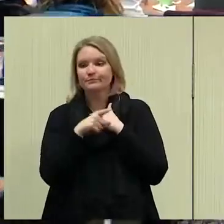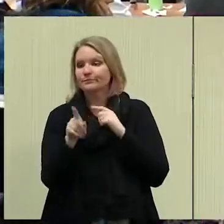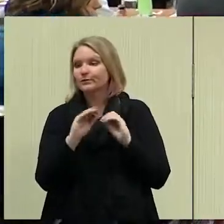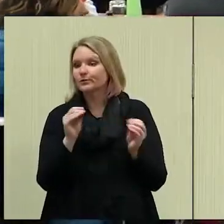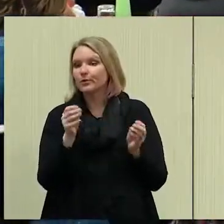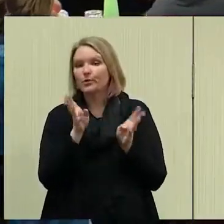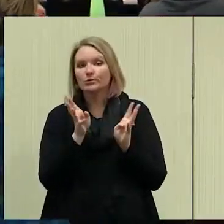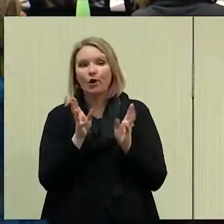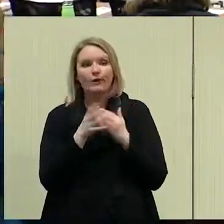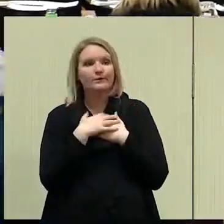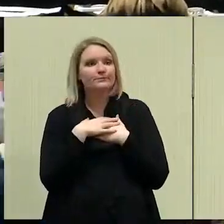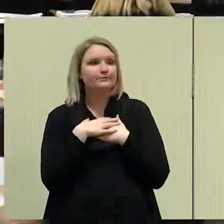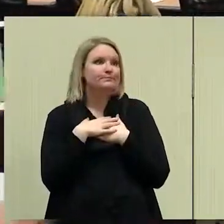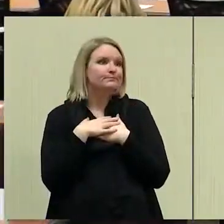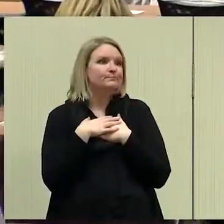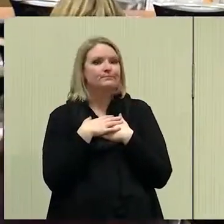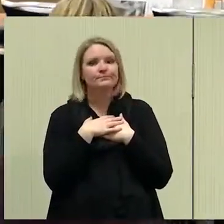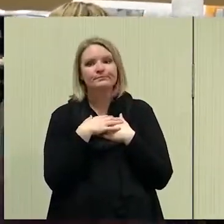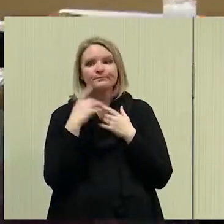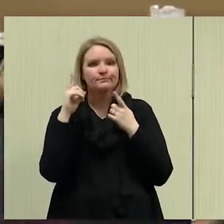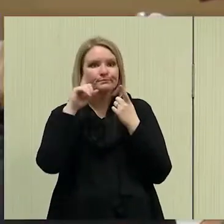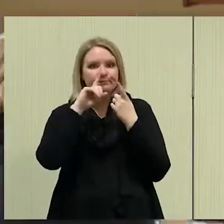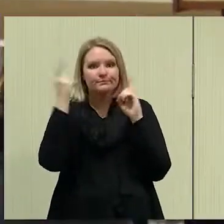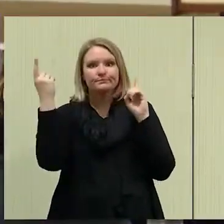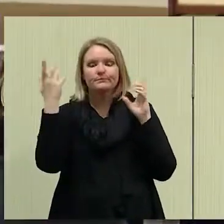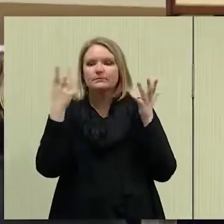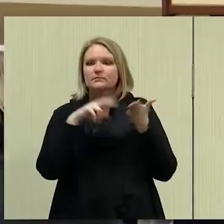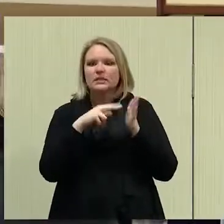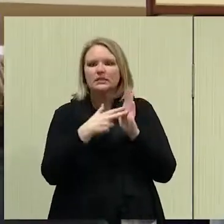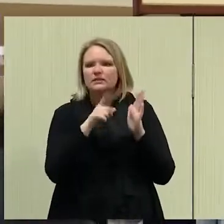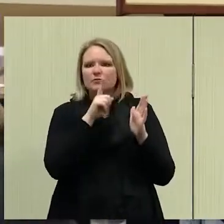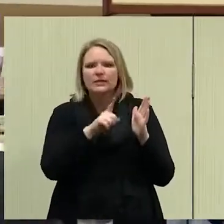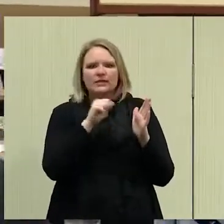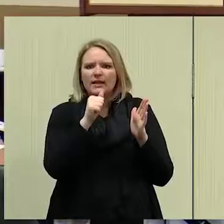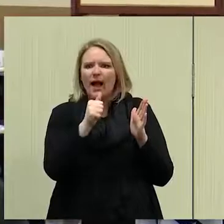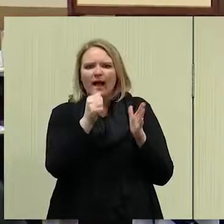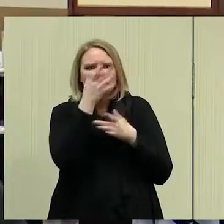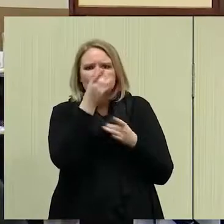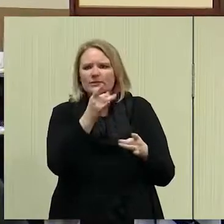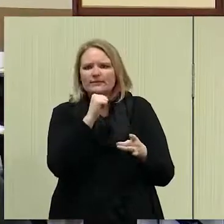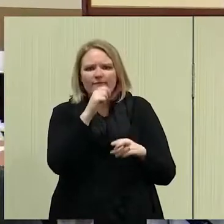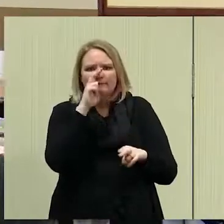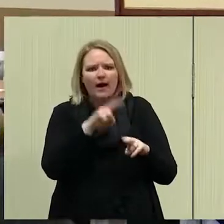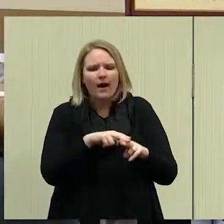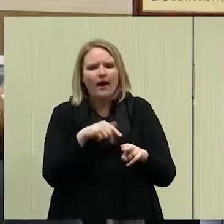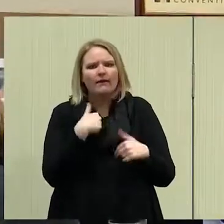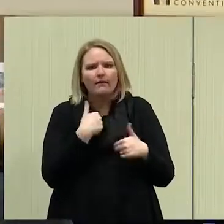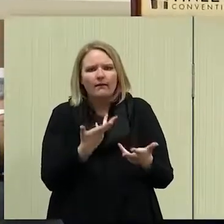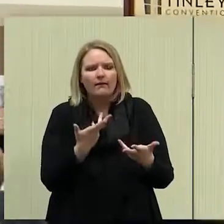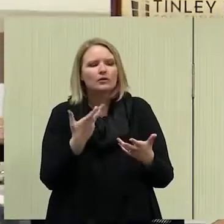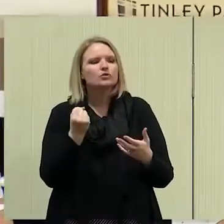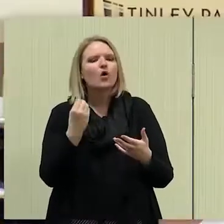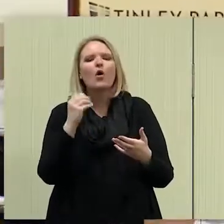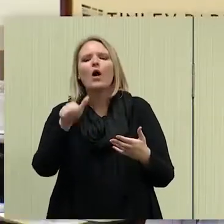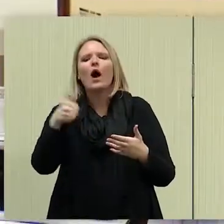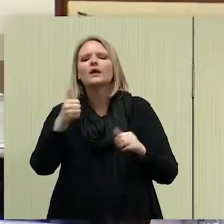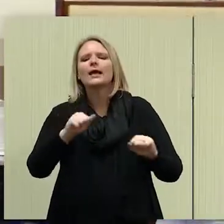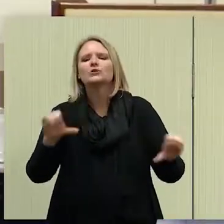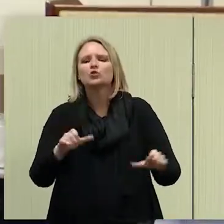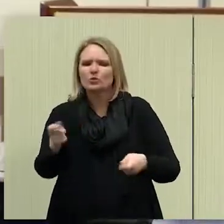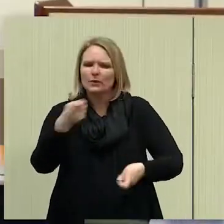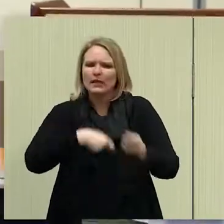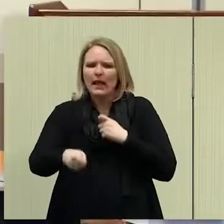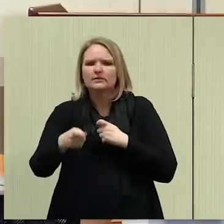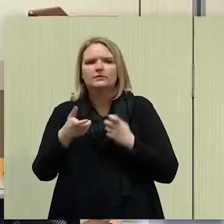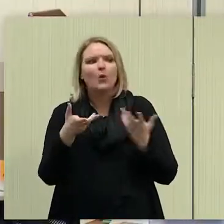one's engaging with you, that could be why. It's not exactly the most pleasant environment, right? So then thinking through what are some proactive ideas you